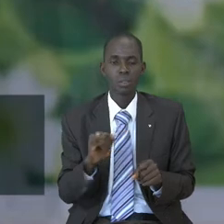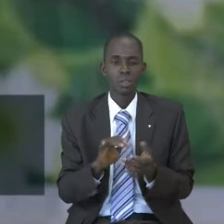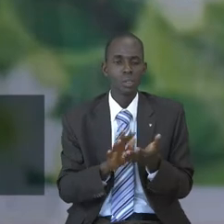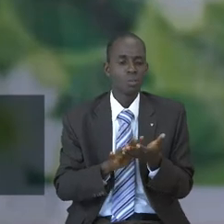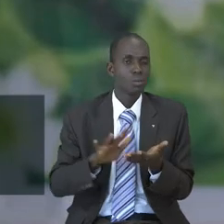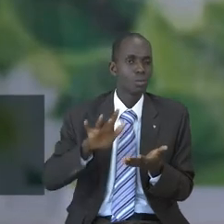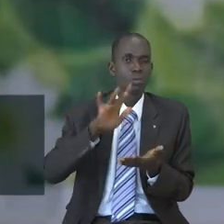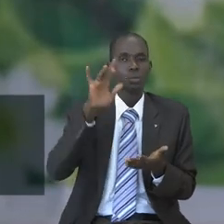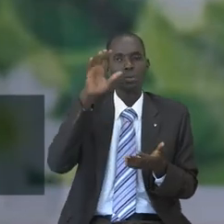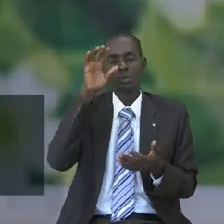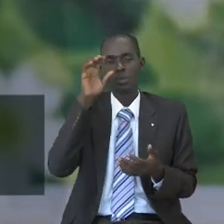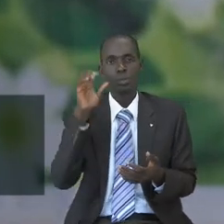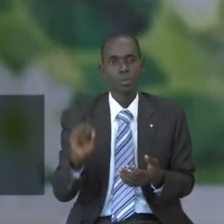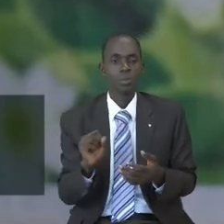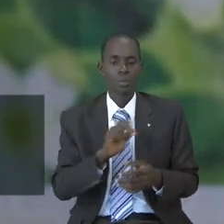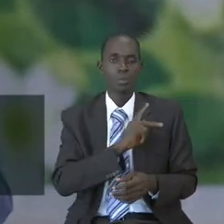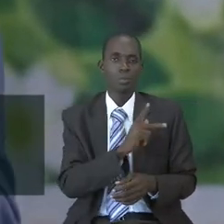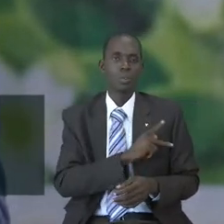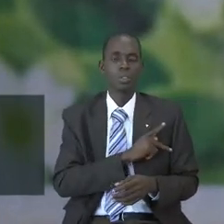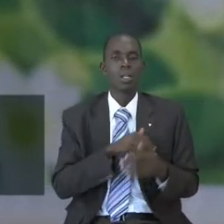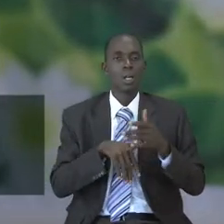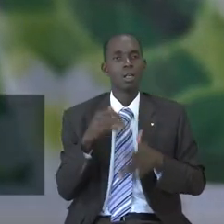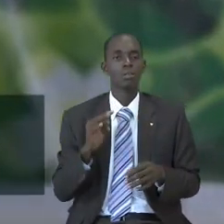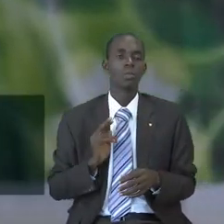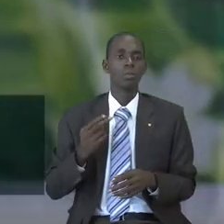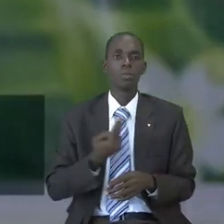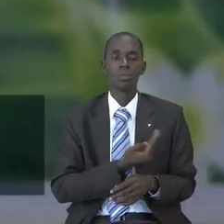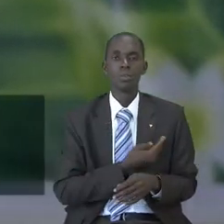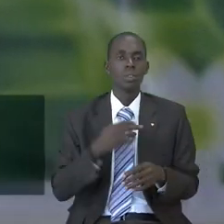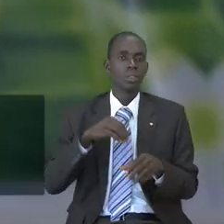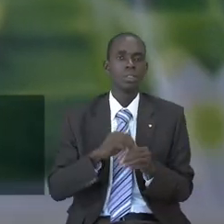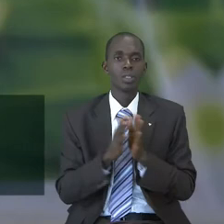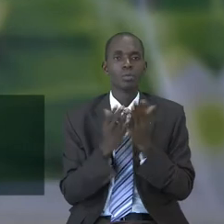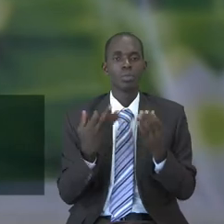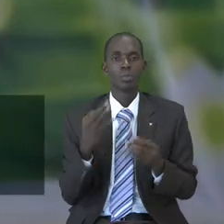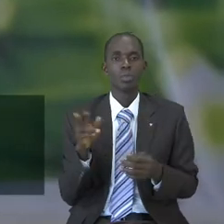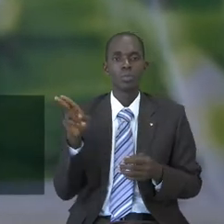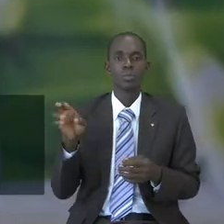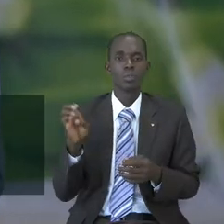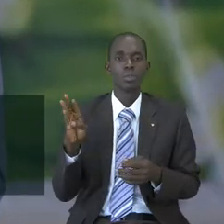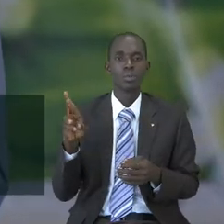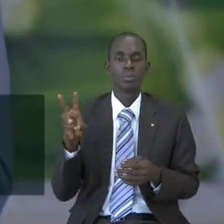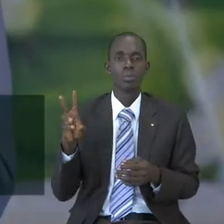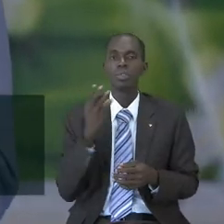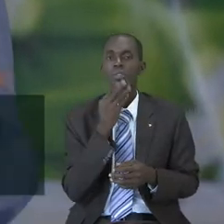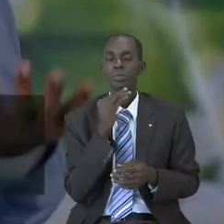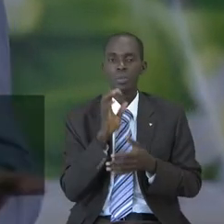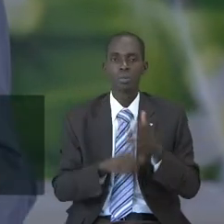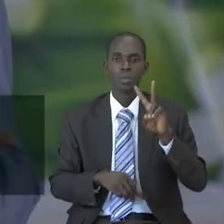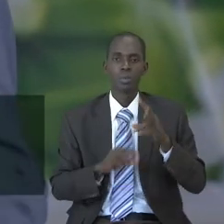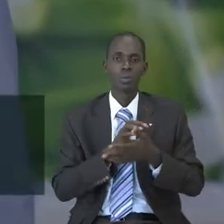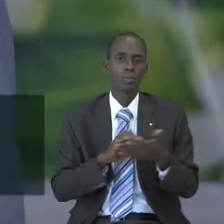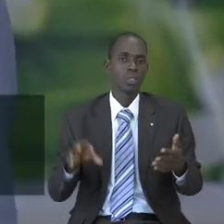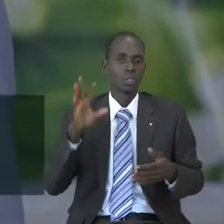glorious personalities out of us. In Hebrews chapter 2, reading from verse 9, but